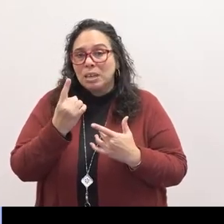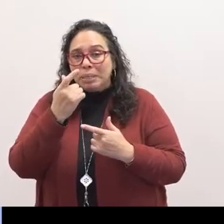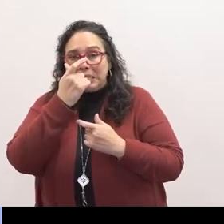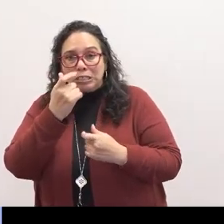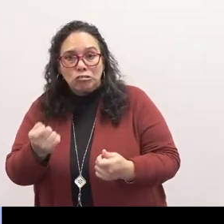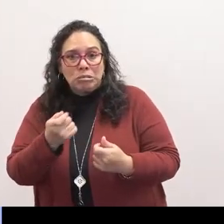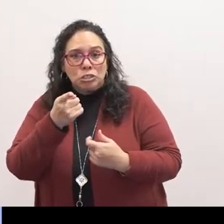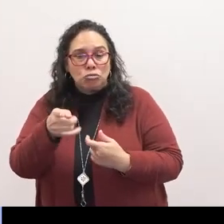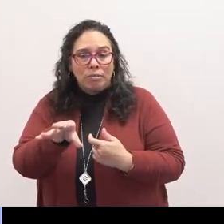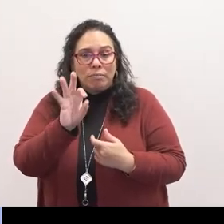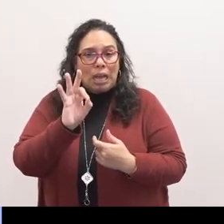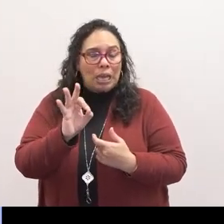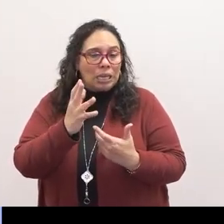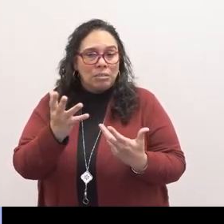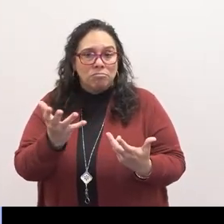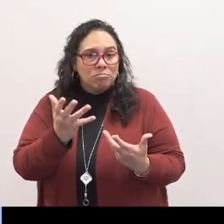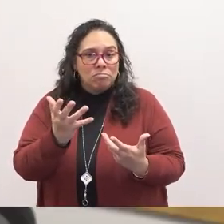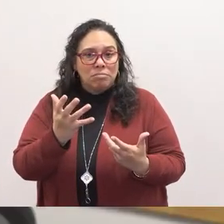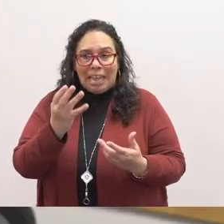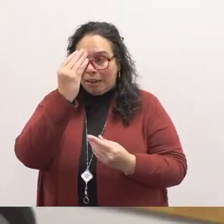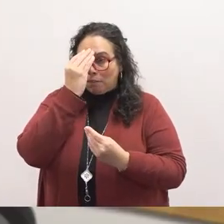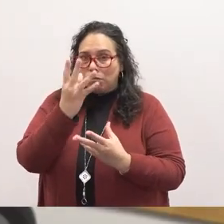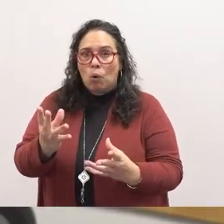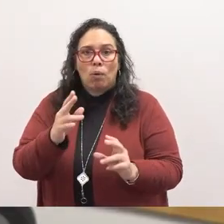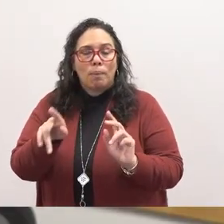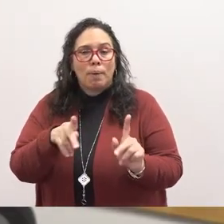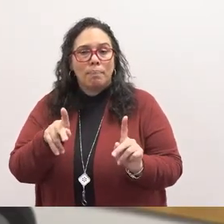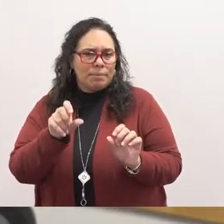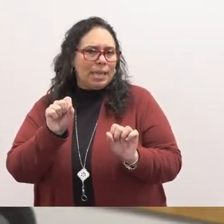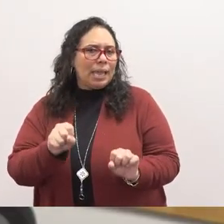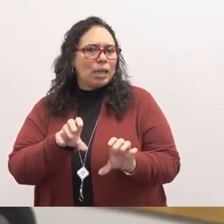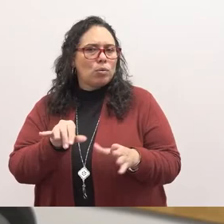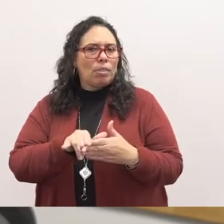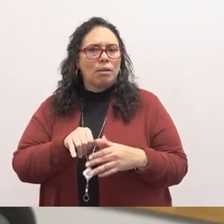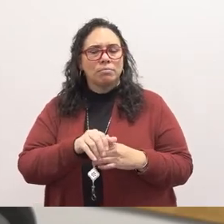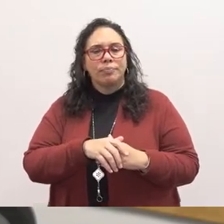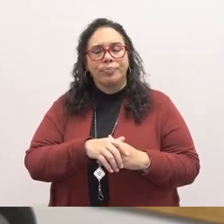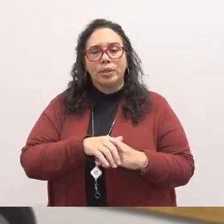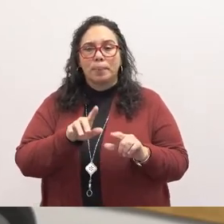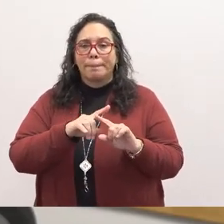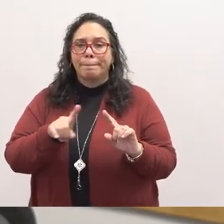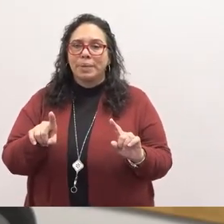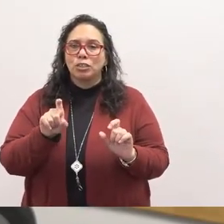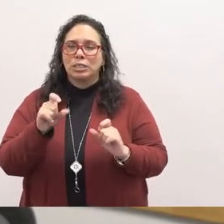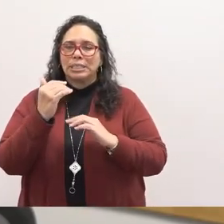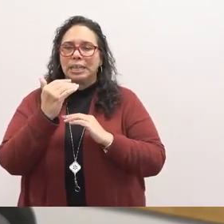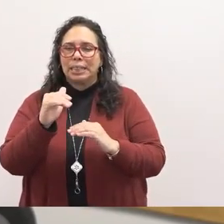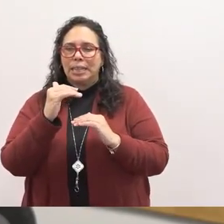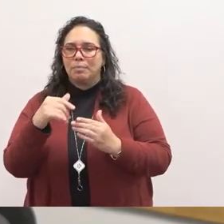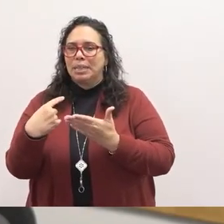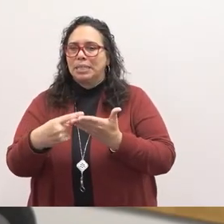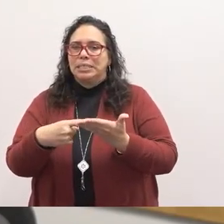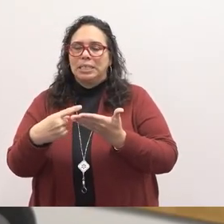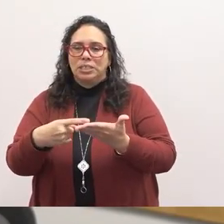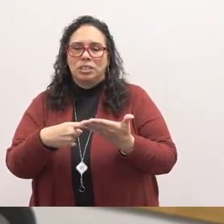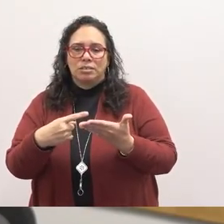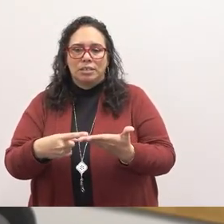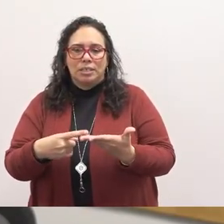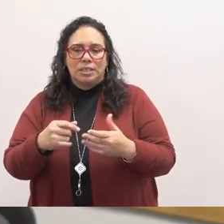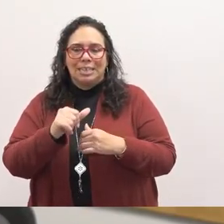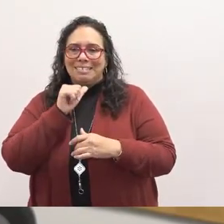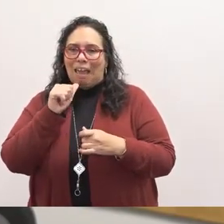interesting that you find from a member of the public, you can do that. But you need to limit your discussion. We need not to